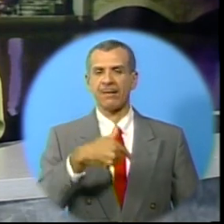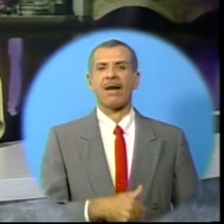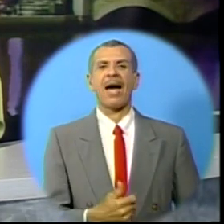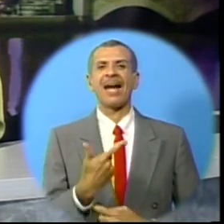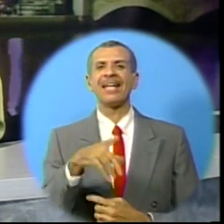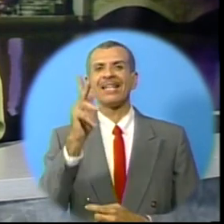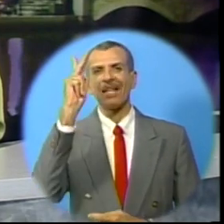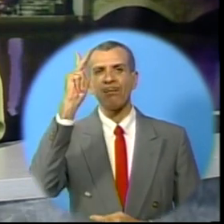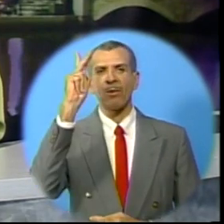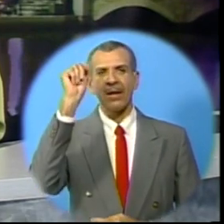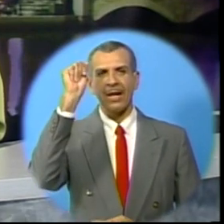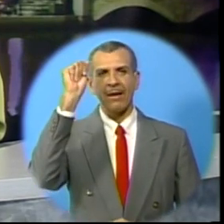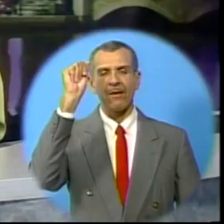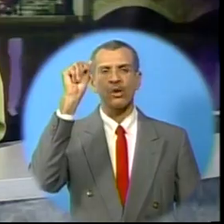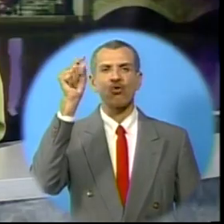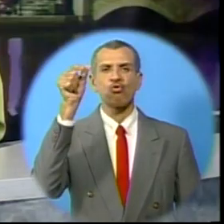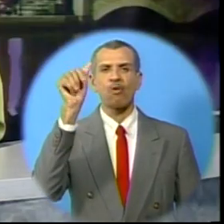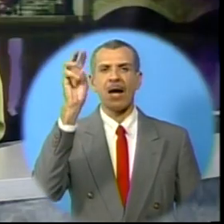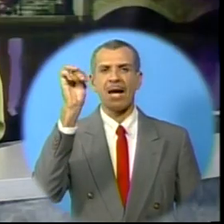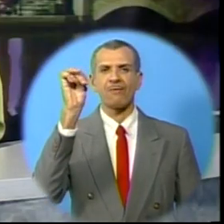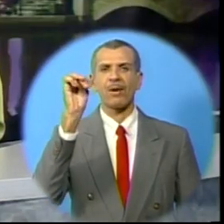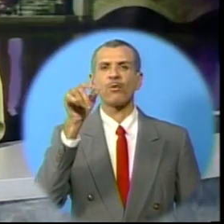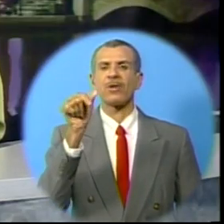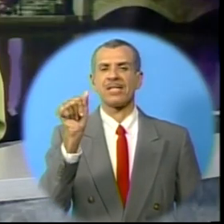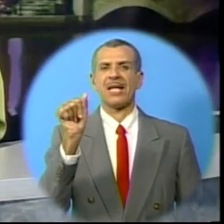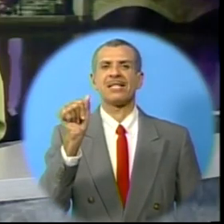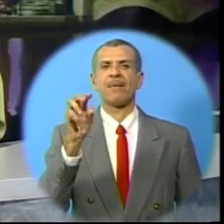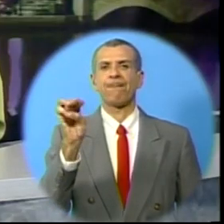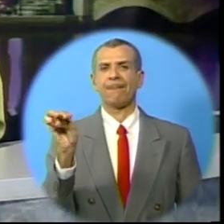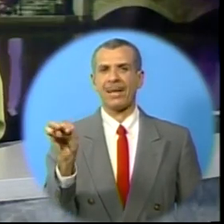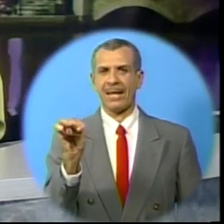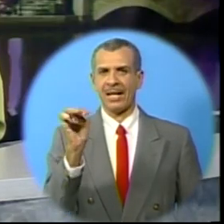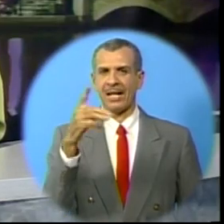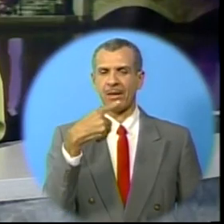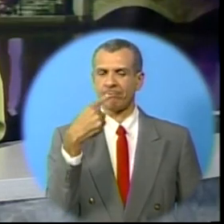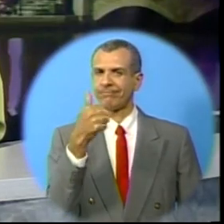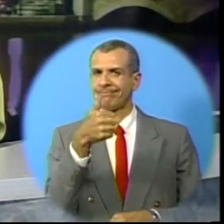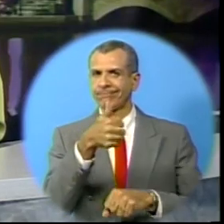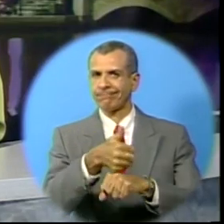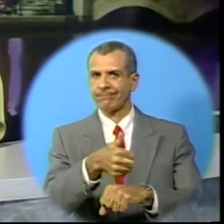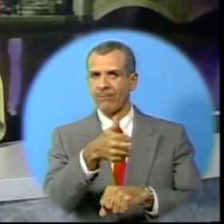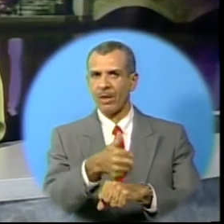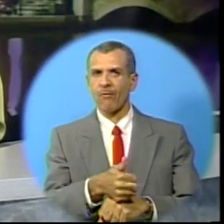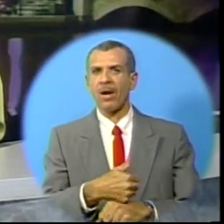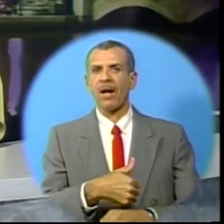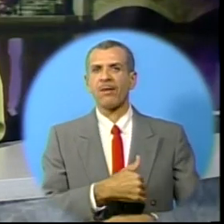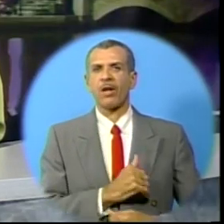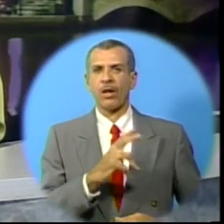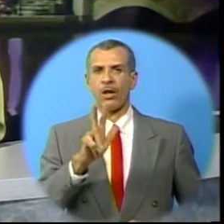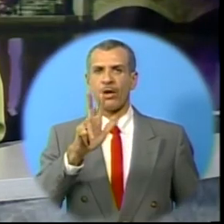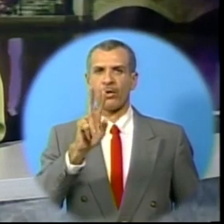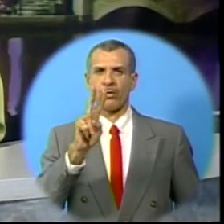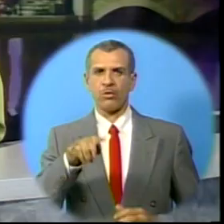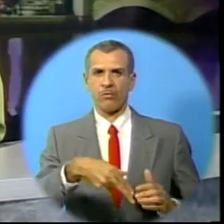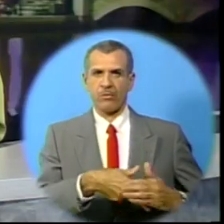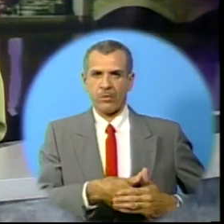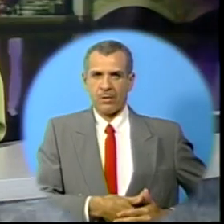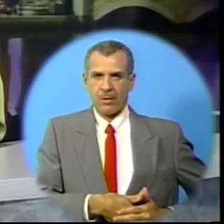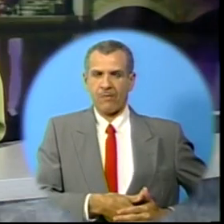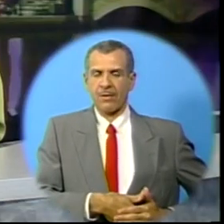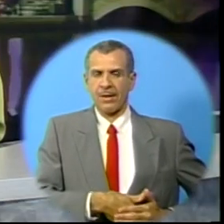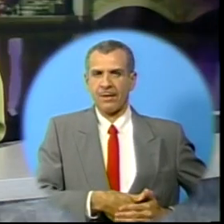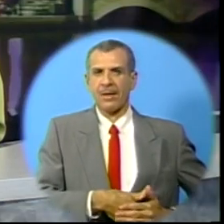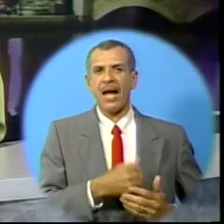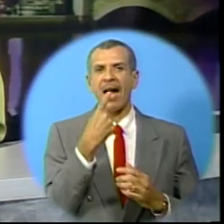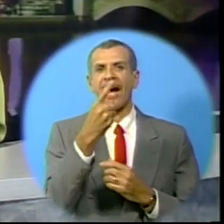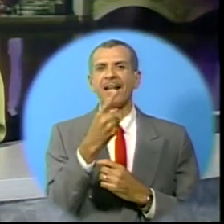Chemo Avery Grant of Grisette's Main Road, St. Michael, who is accused of concealing a .32 revolver on his person as